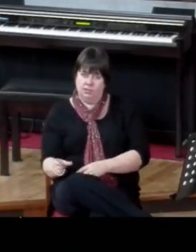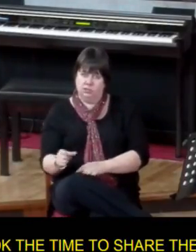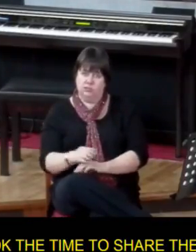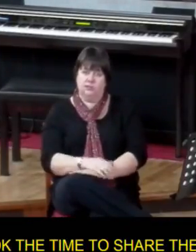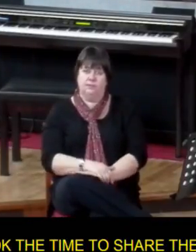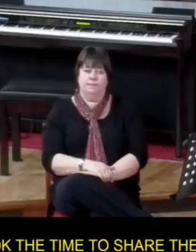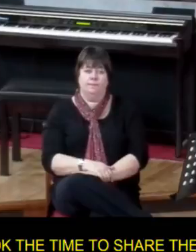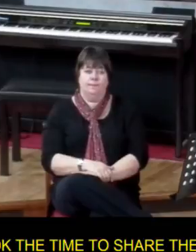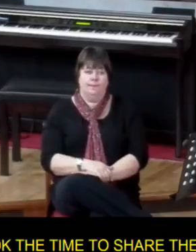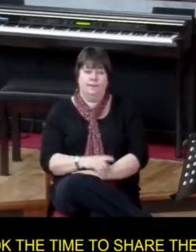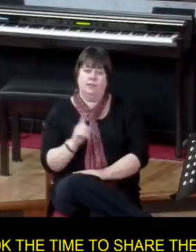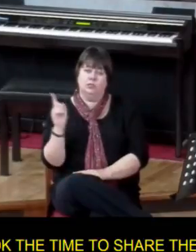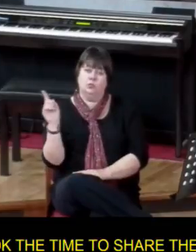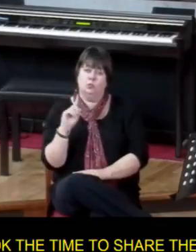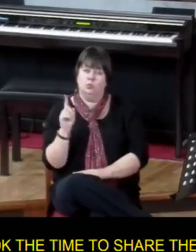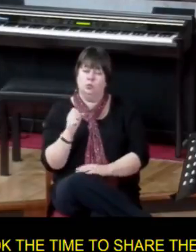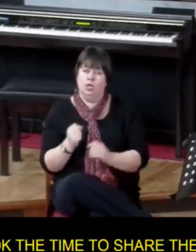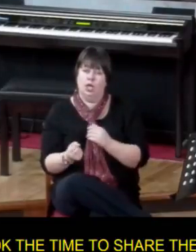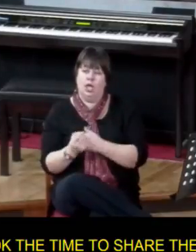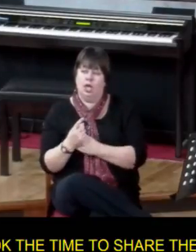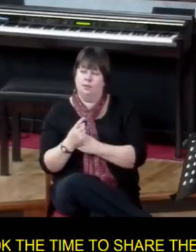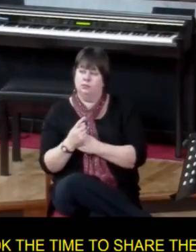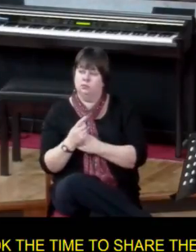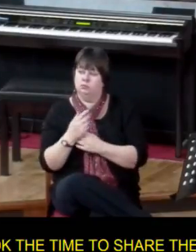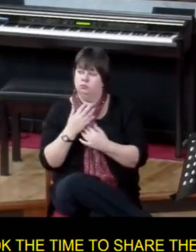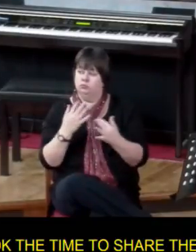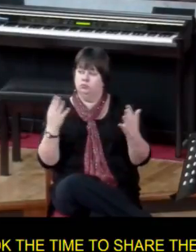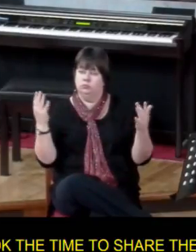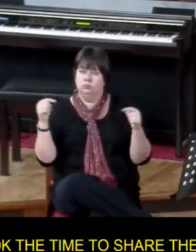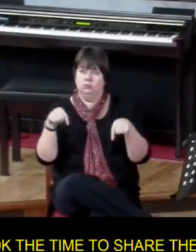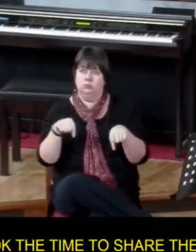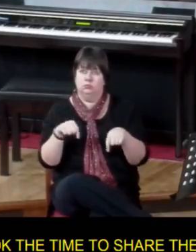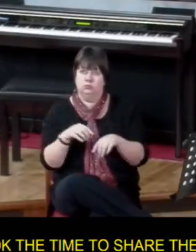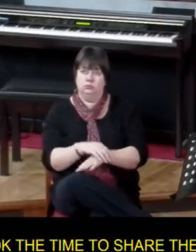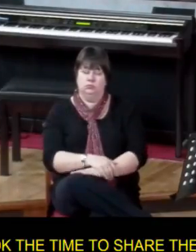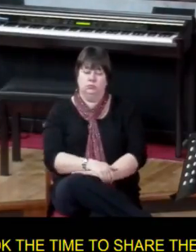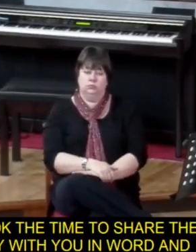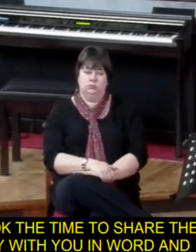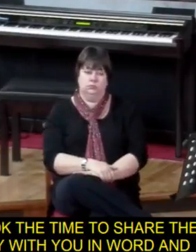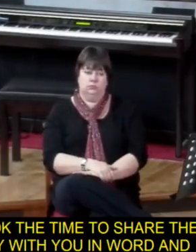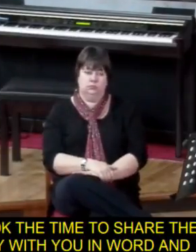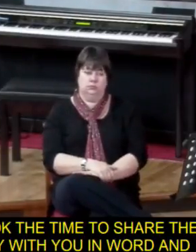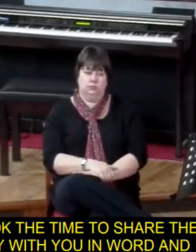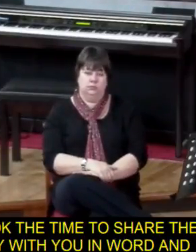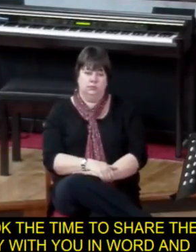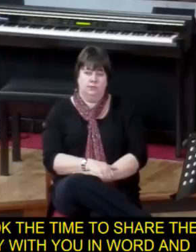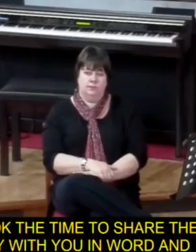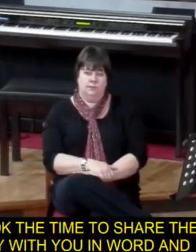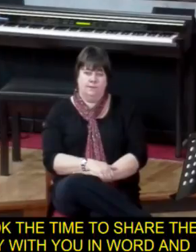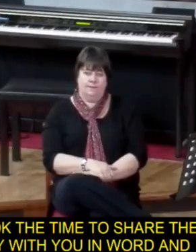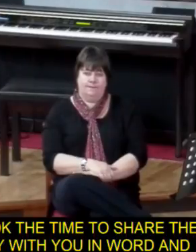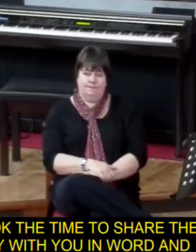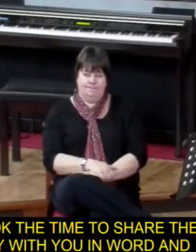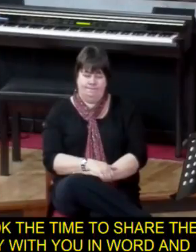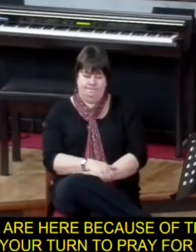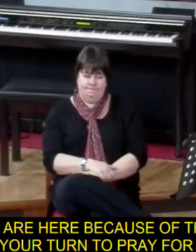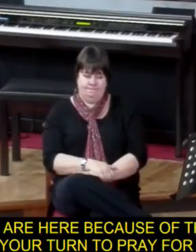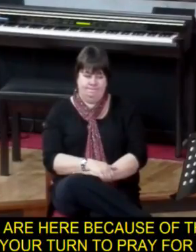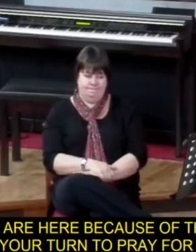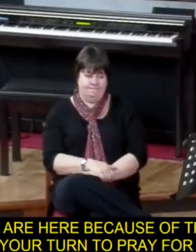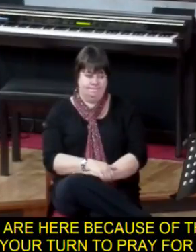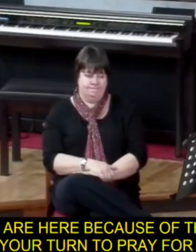because that's what I guess happened with many of you. So we're not setting